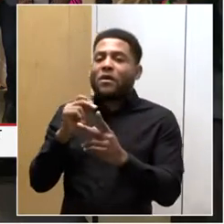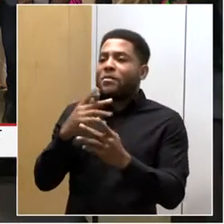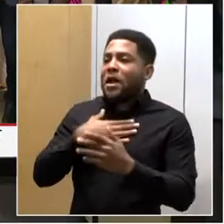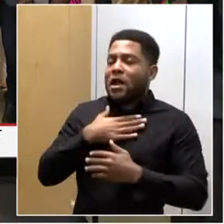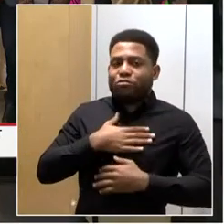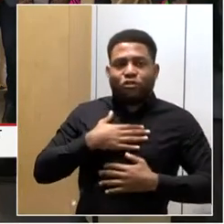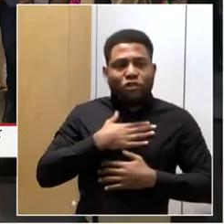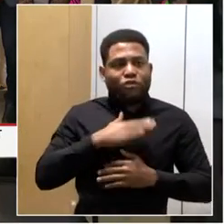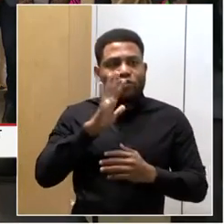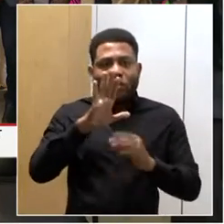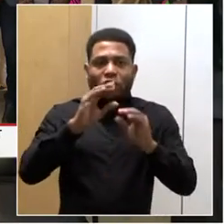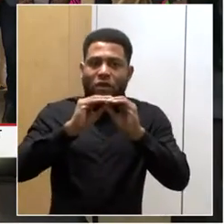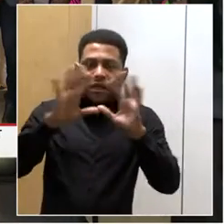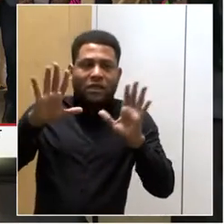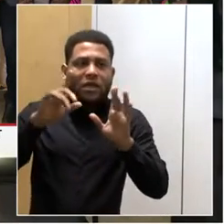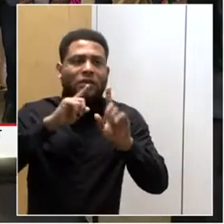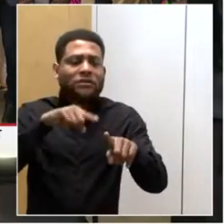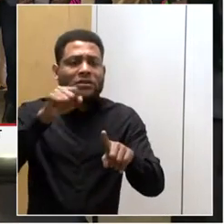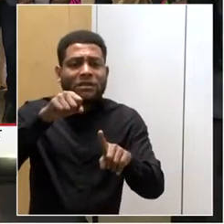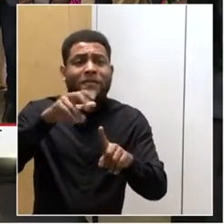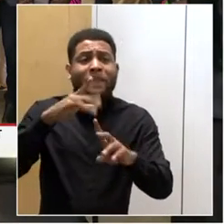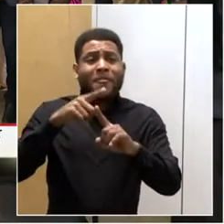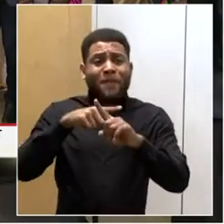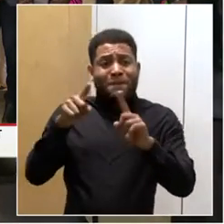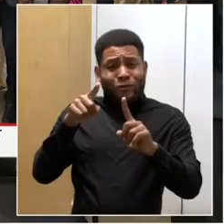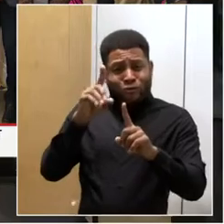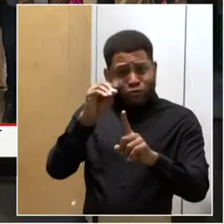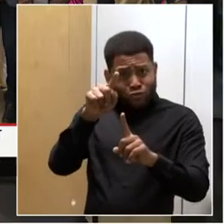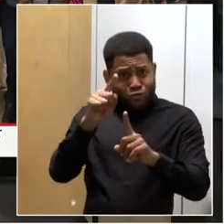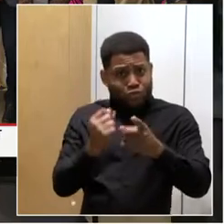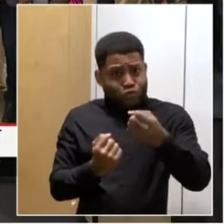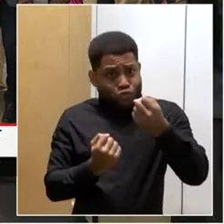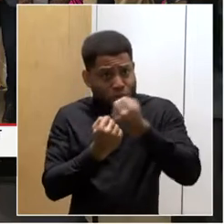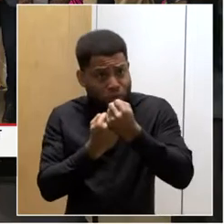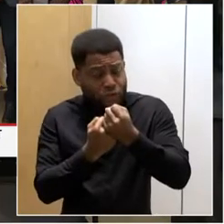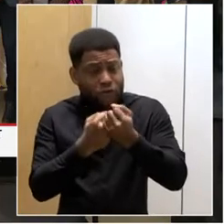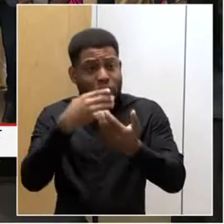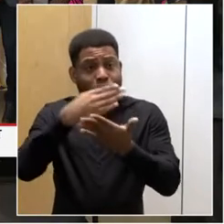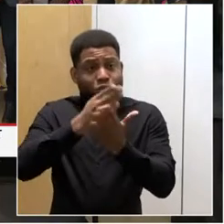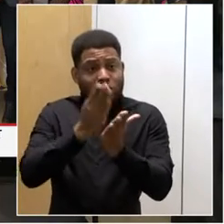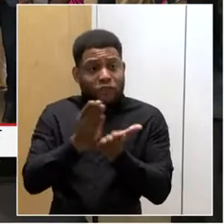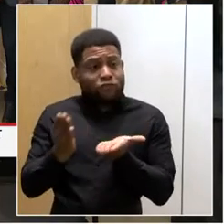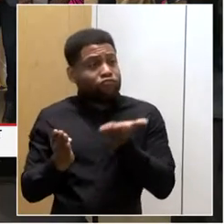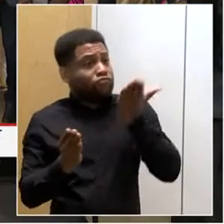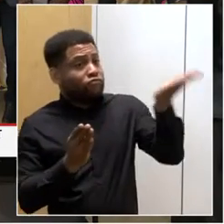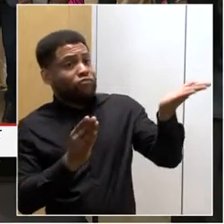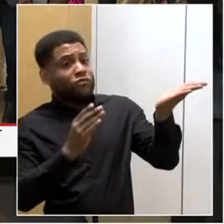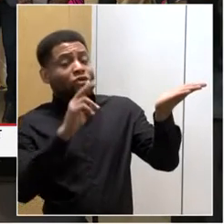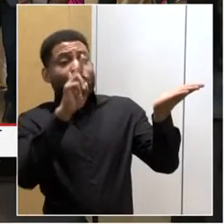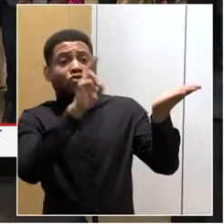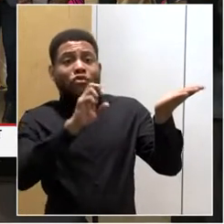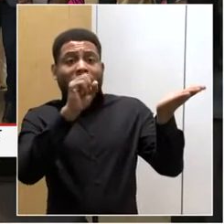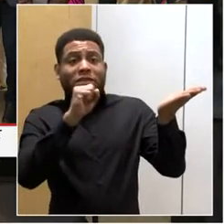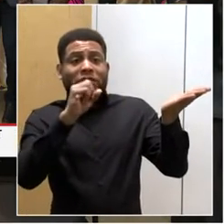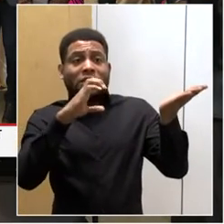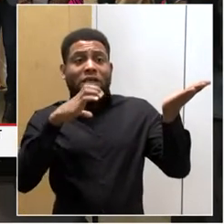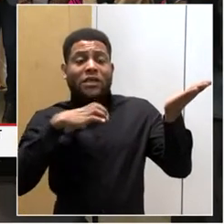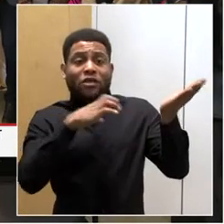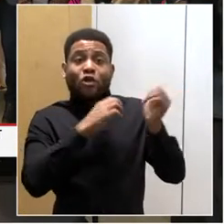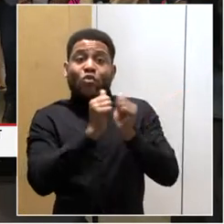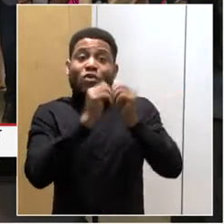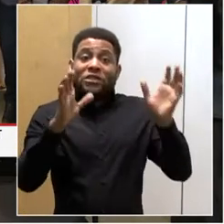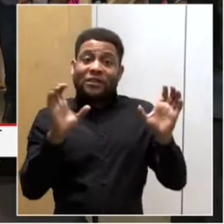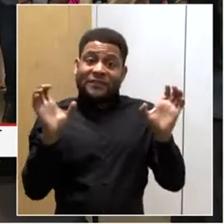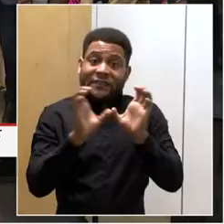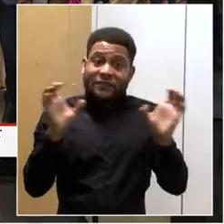so will you support sending the budget to the Congress if it is not certified by the CFO?